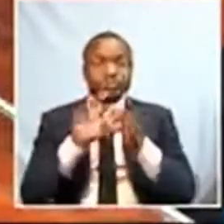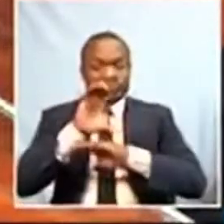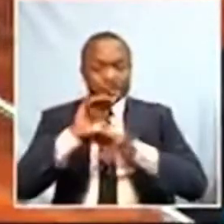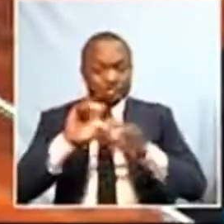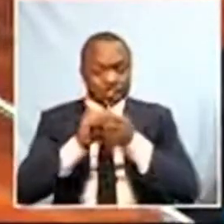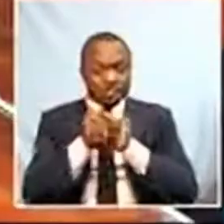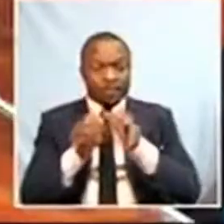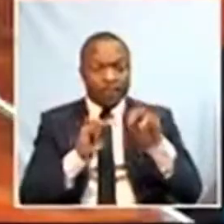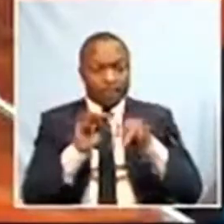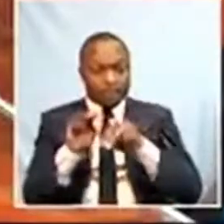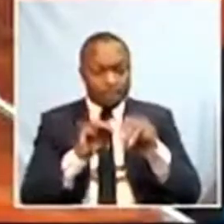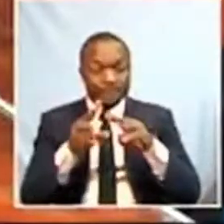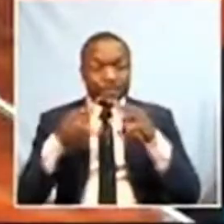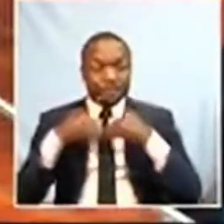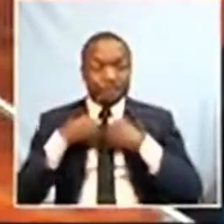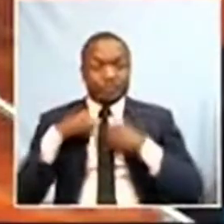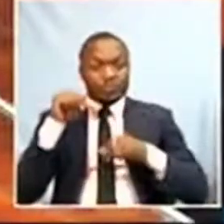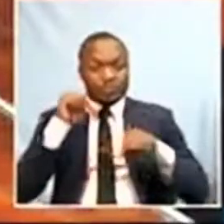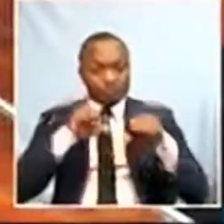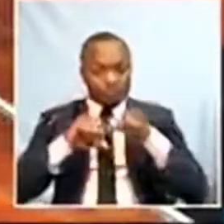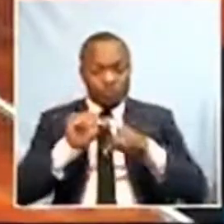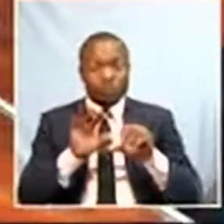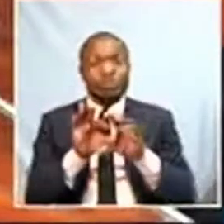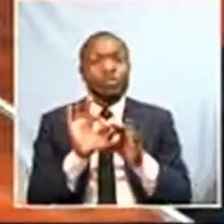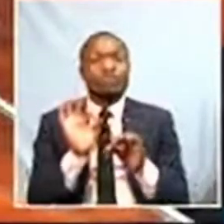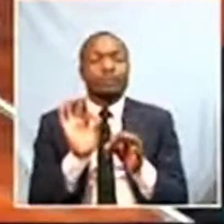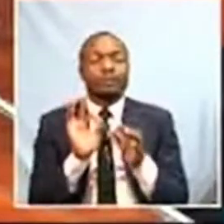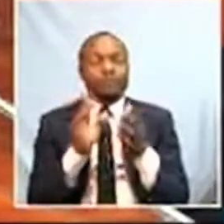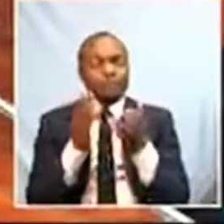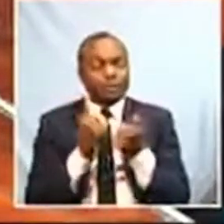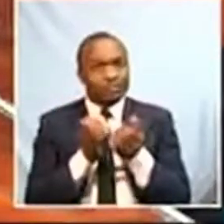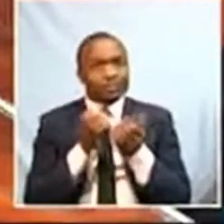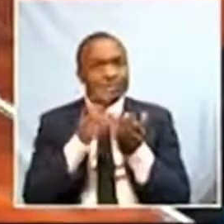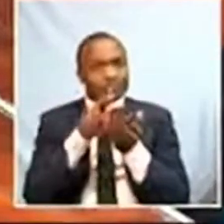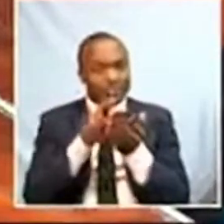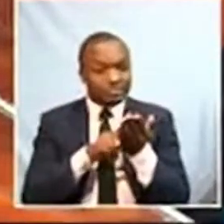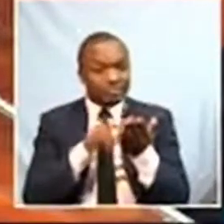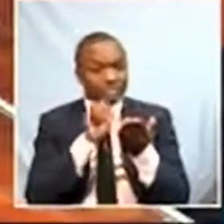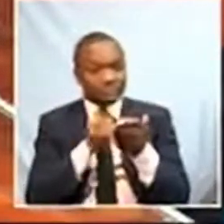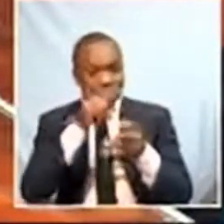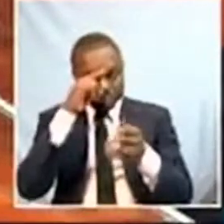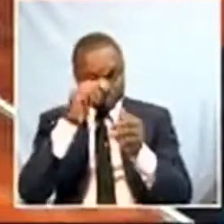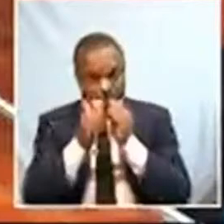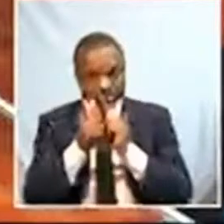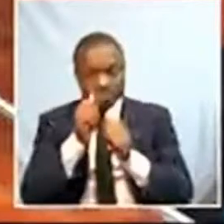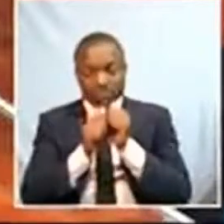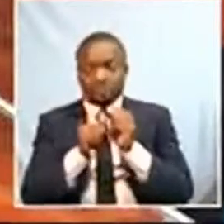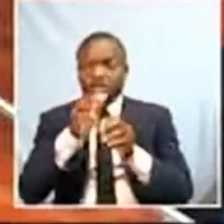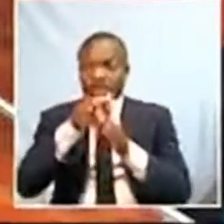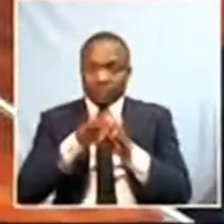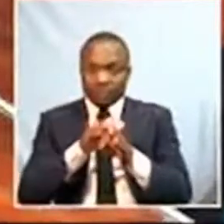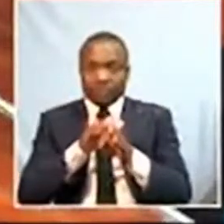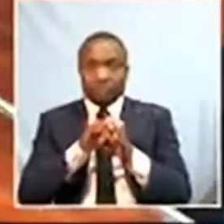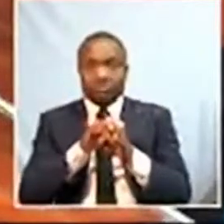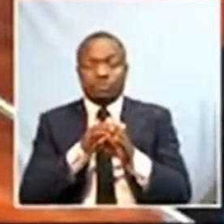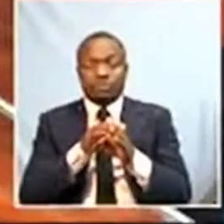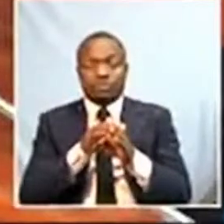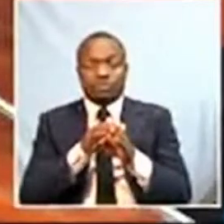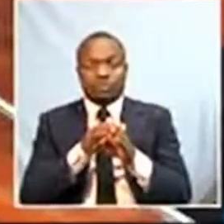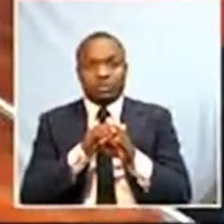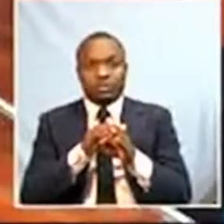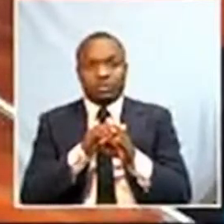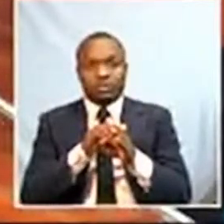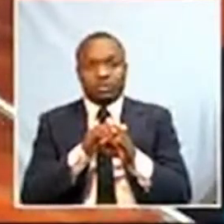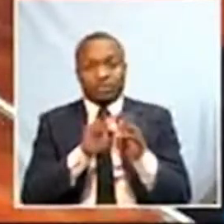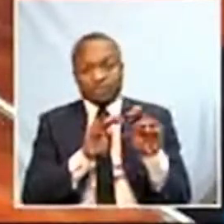query: management acknowledges the observation made by the auditor and wishes to report that this was due to slow pace by the contractor.